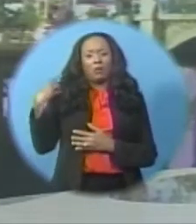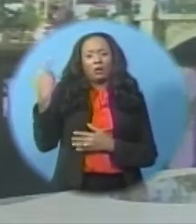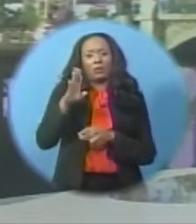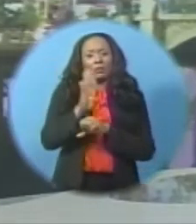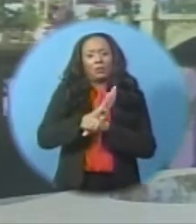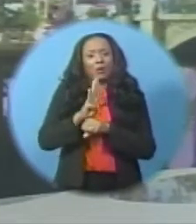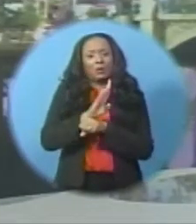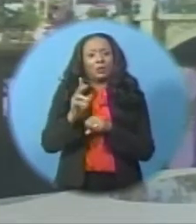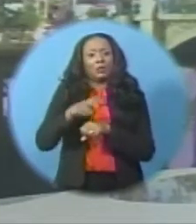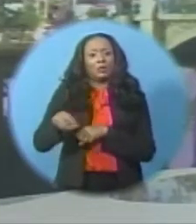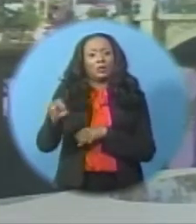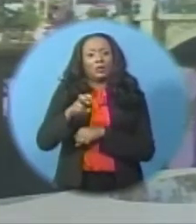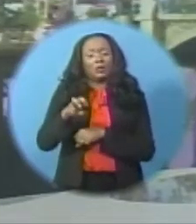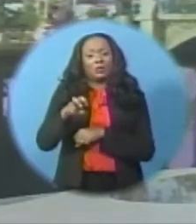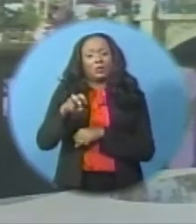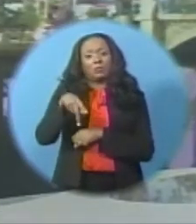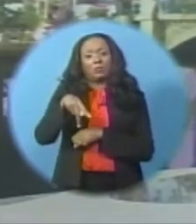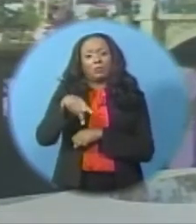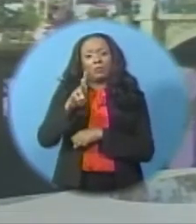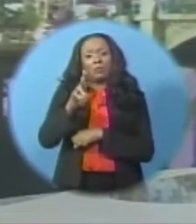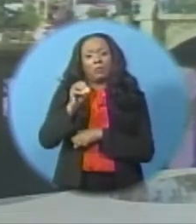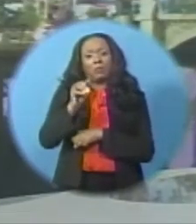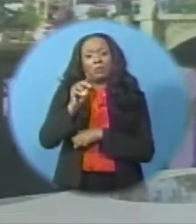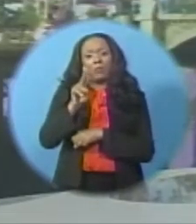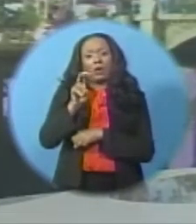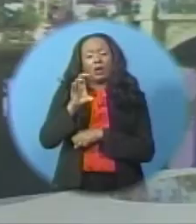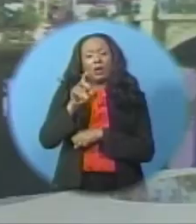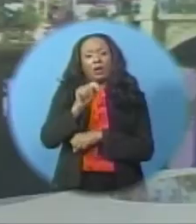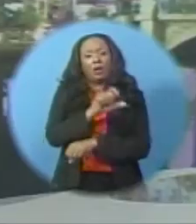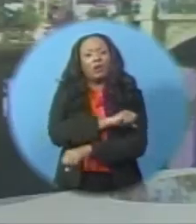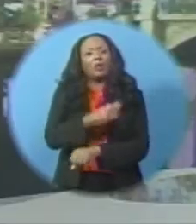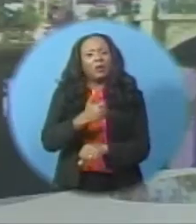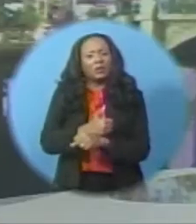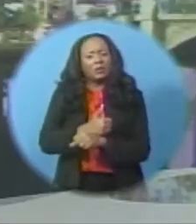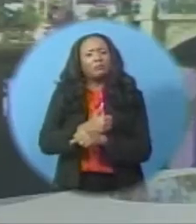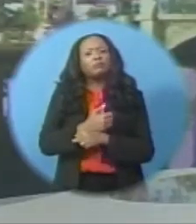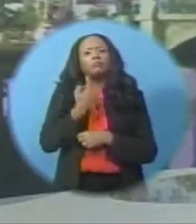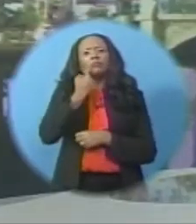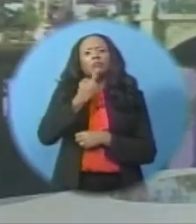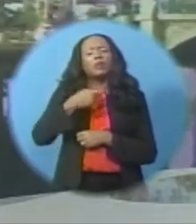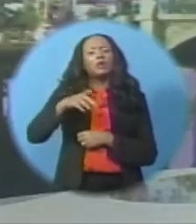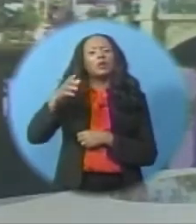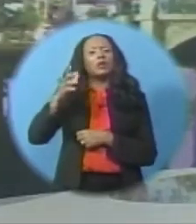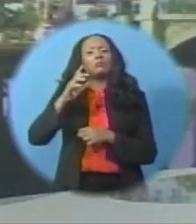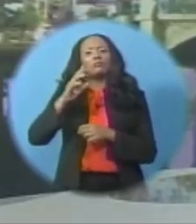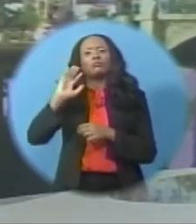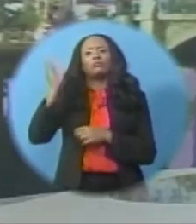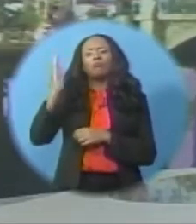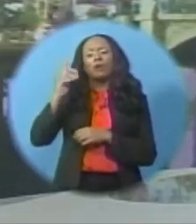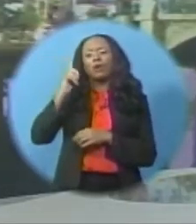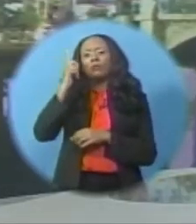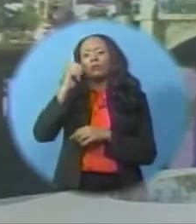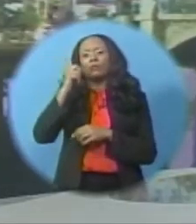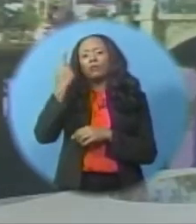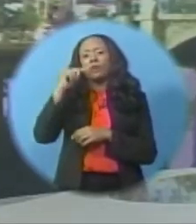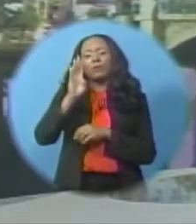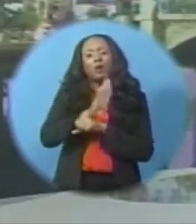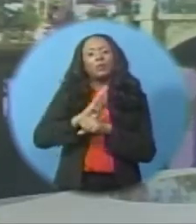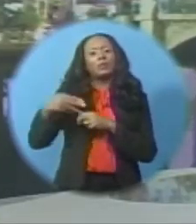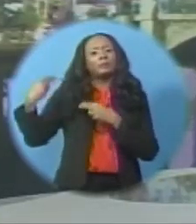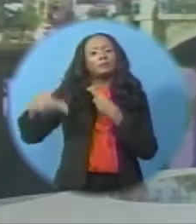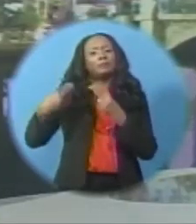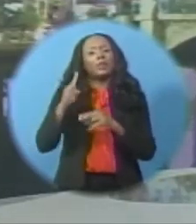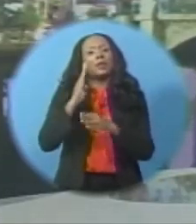Tourism Product Authority, Dr. Kerry Hall, during the National Cultural Foundation's Heritage Bus Tour. Dr. Hall believes events like